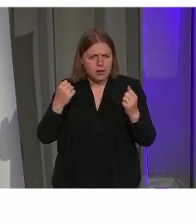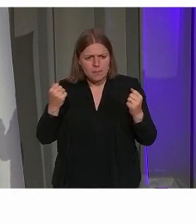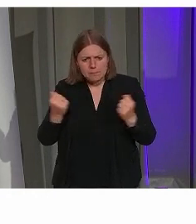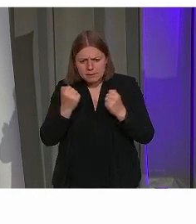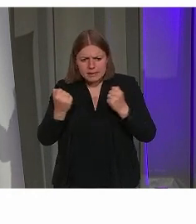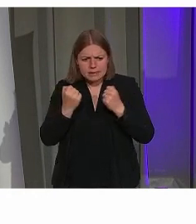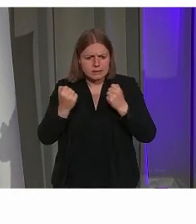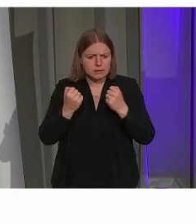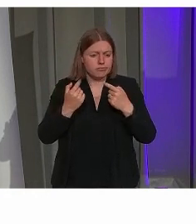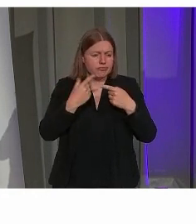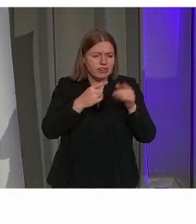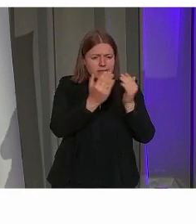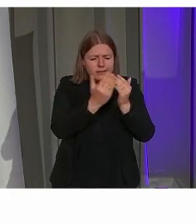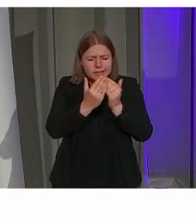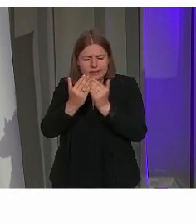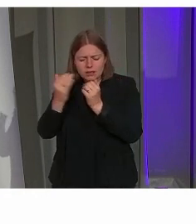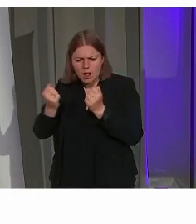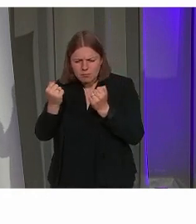that